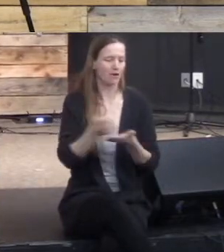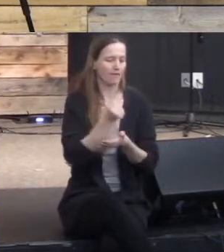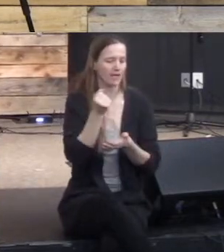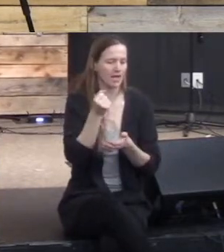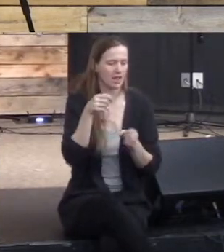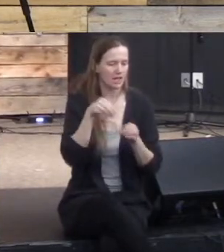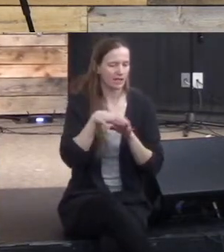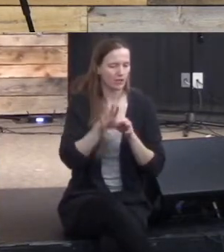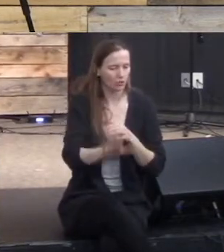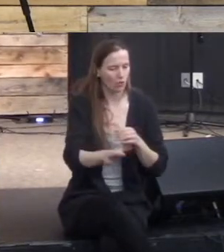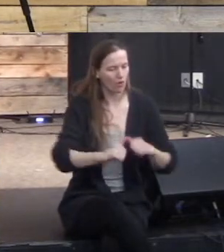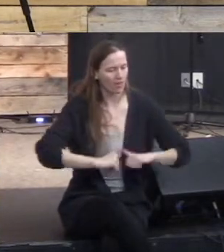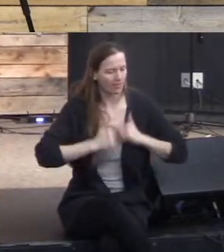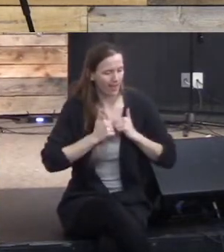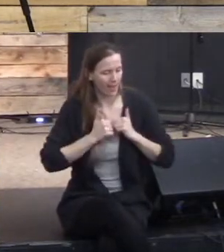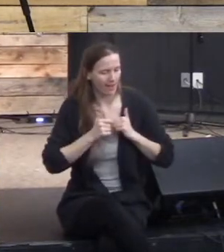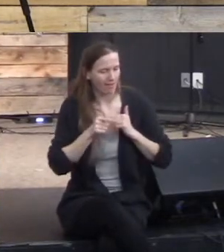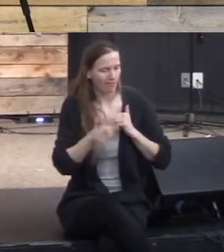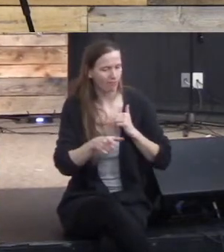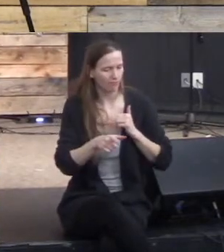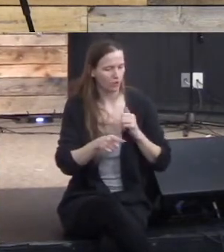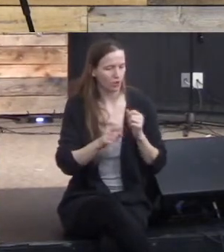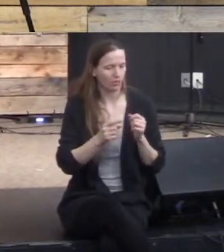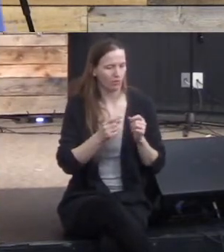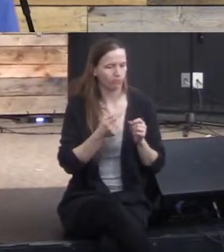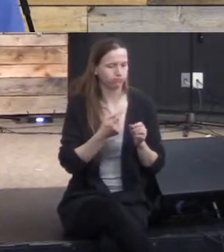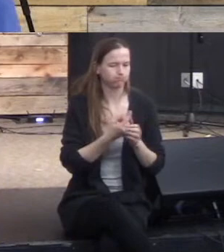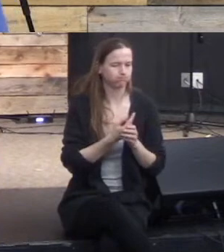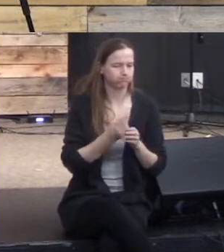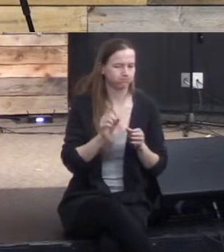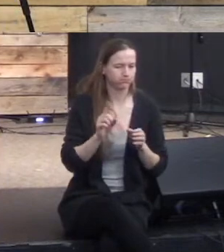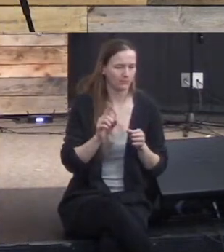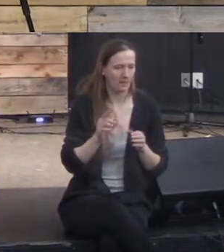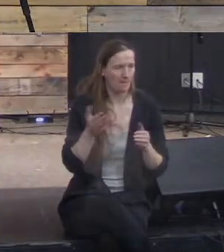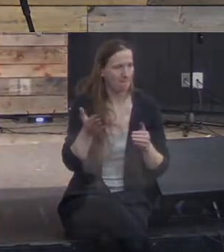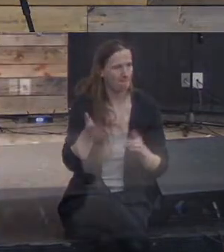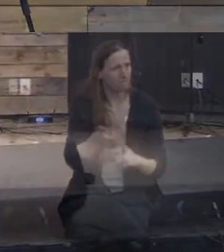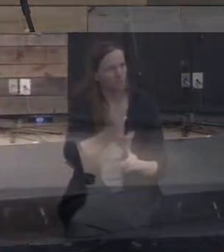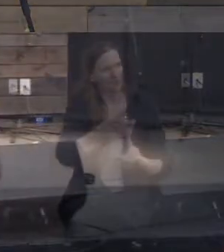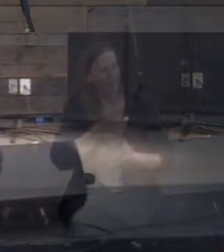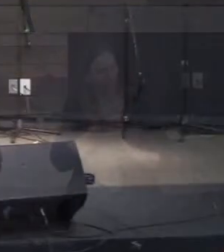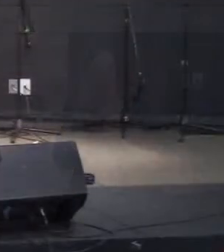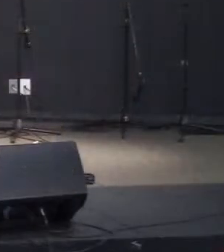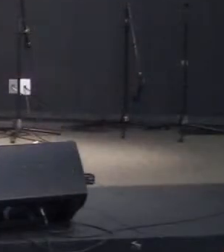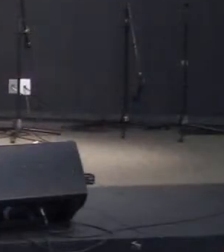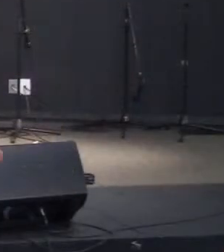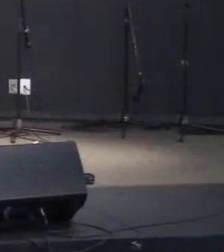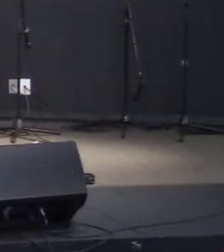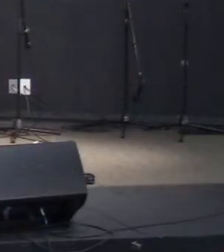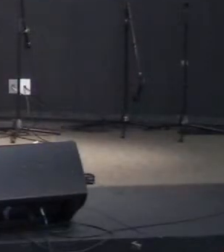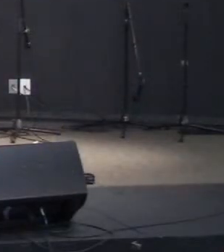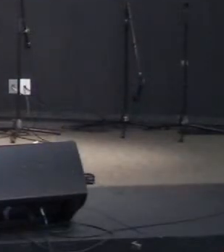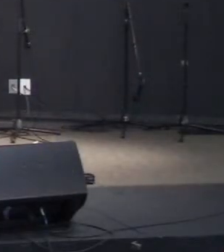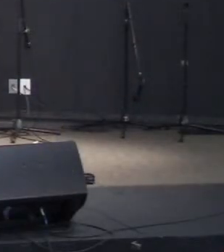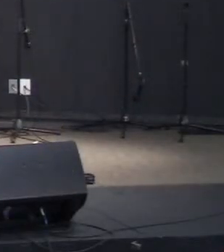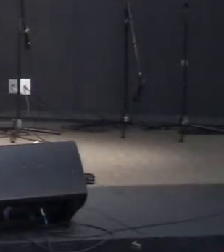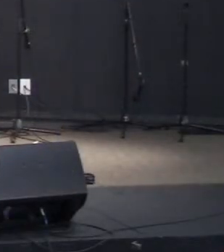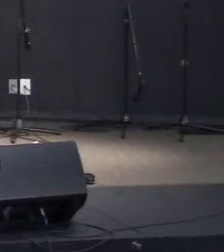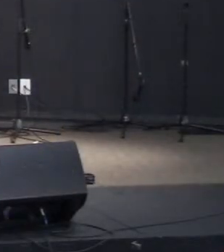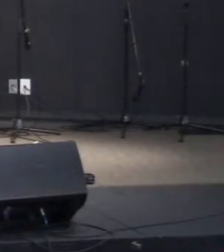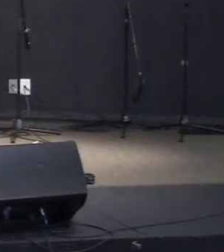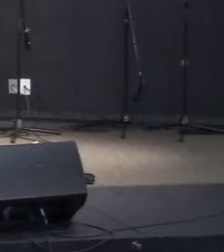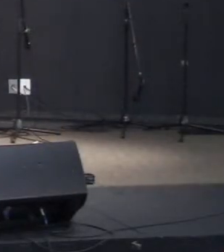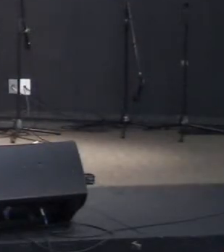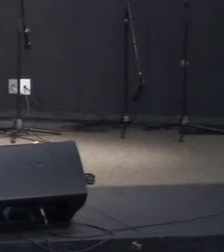Your name is Israel. Jacob wrestles with God not because he was prideful, not because